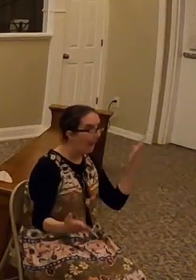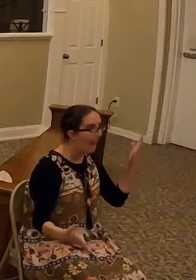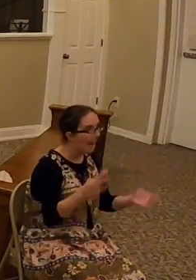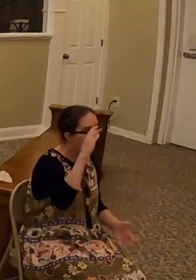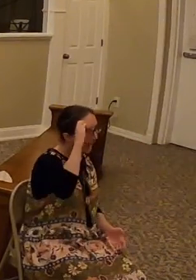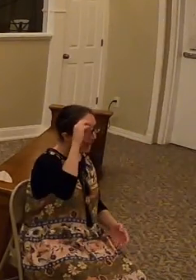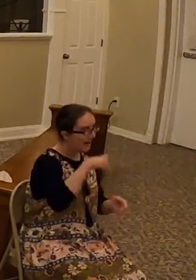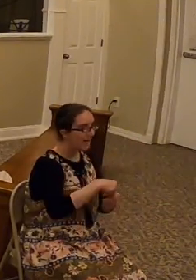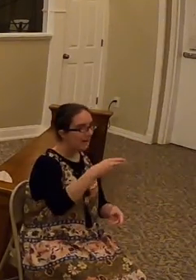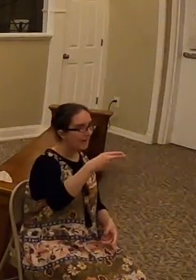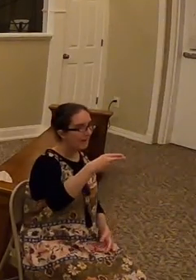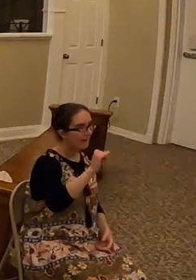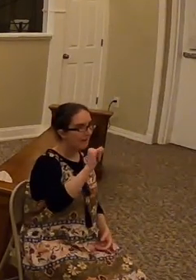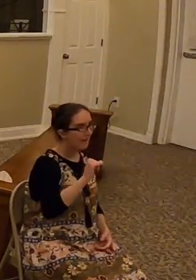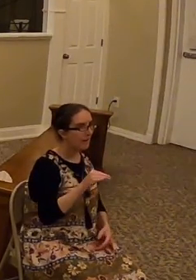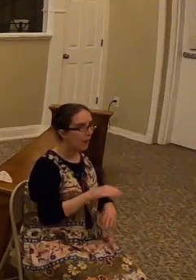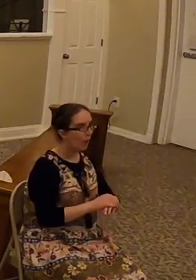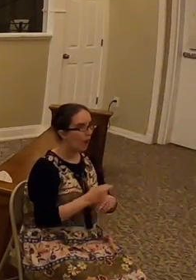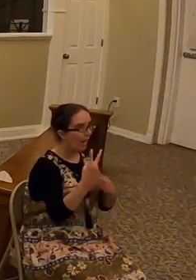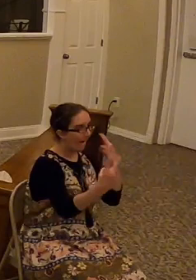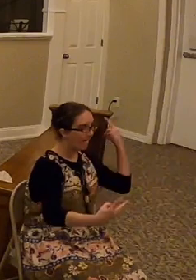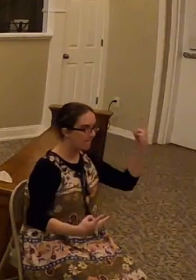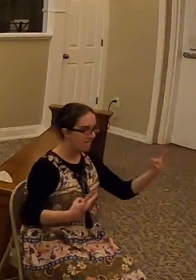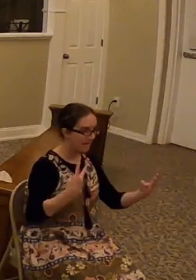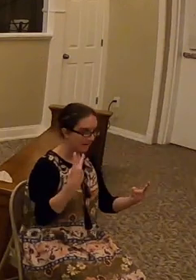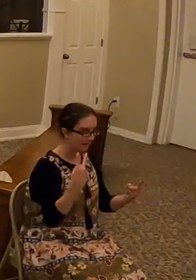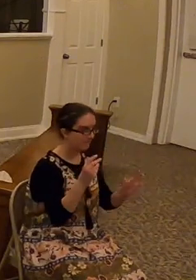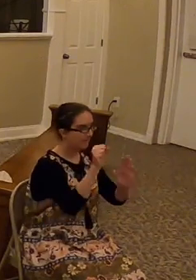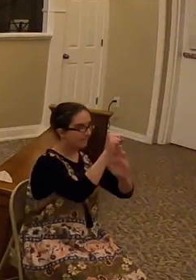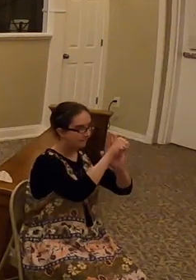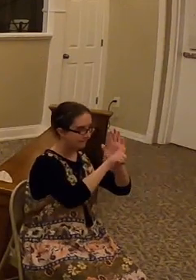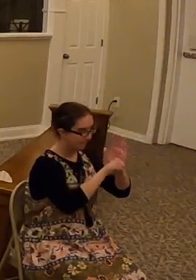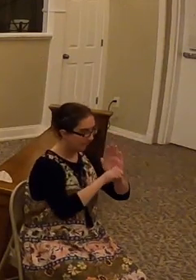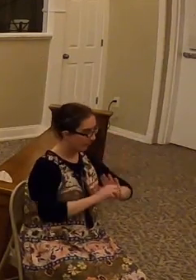Maybe he's in Hawaii on a Hawaiian vacation. Maybe, just maybe.